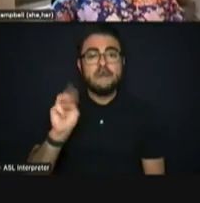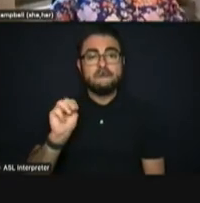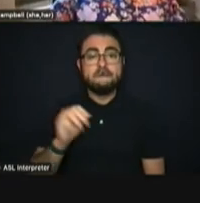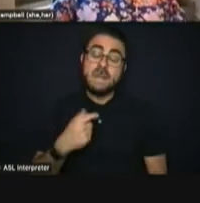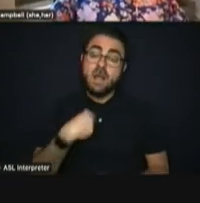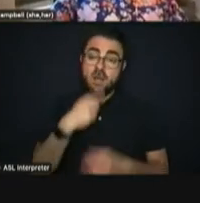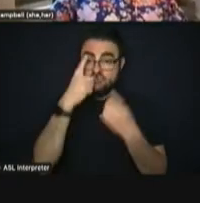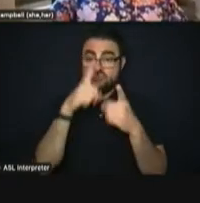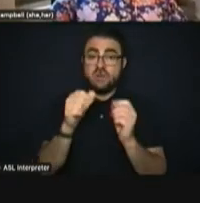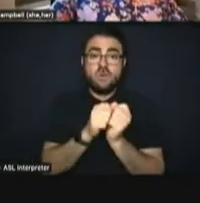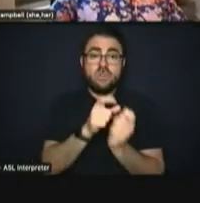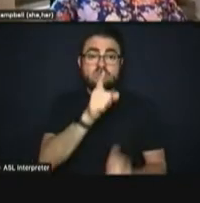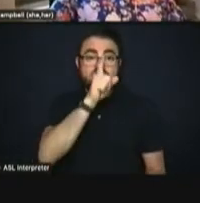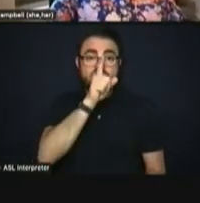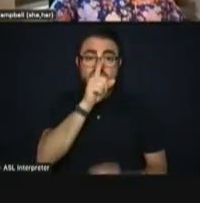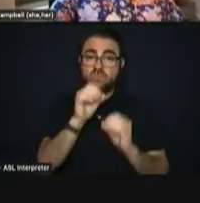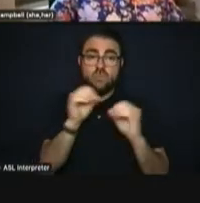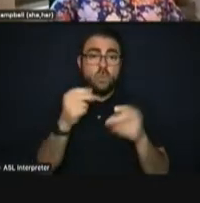part.